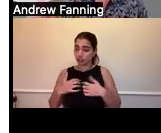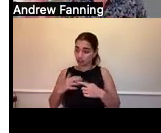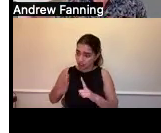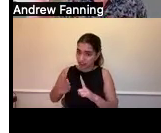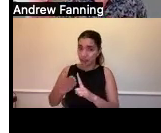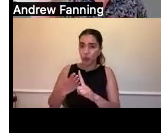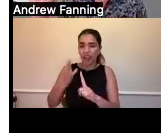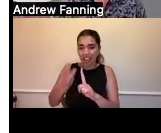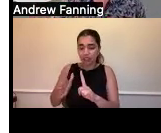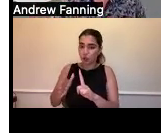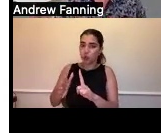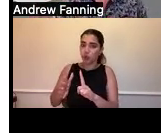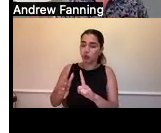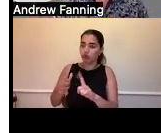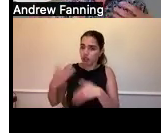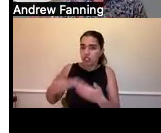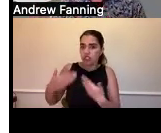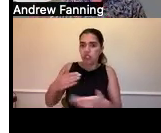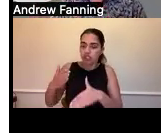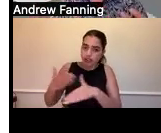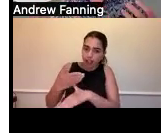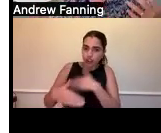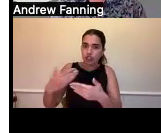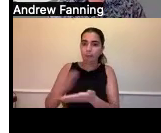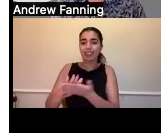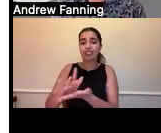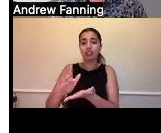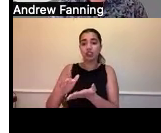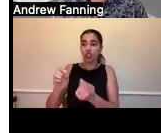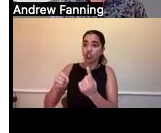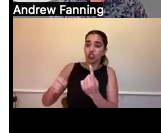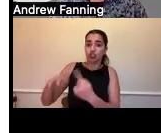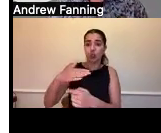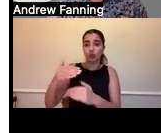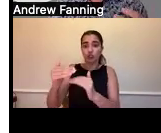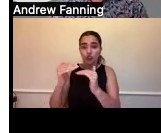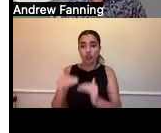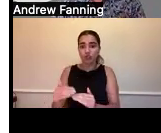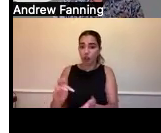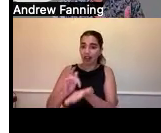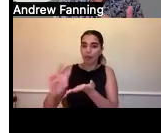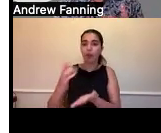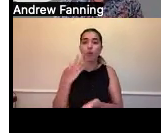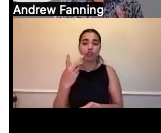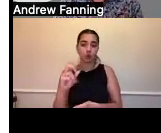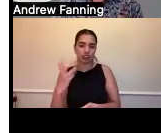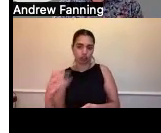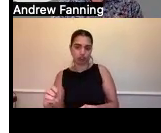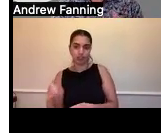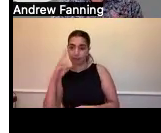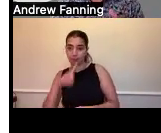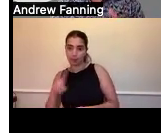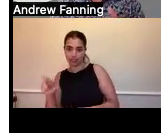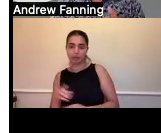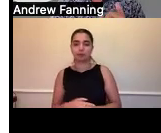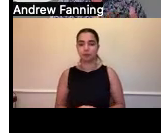social shortfall by 2030. And this makes visible one of our headline findings that the improving trends in reducing